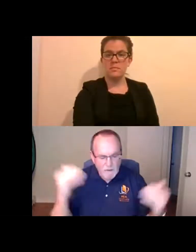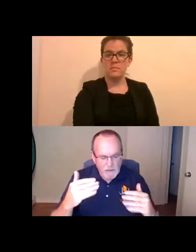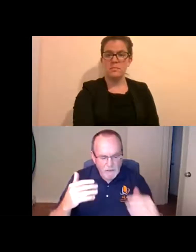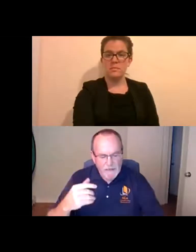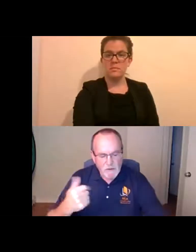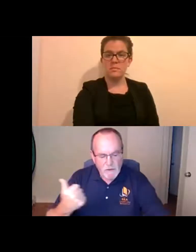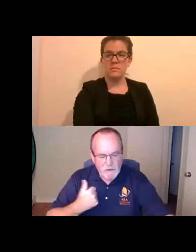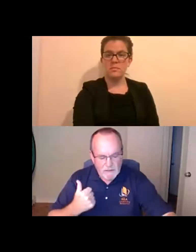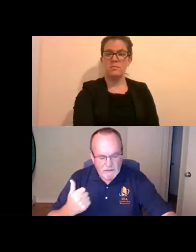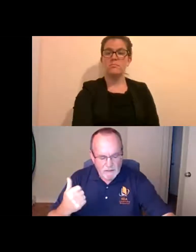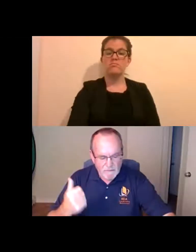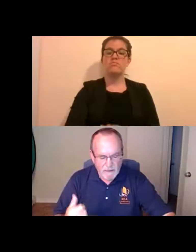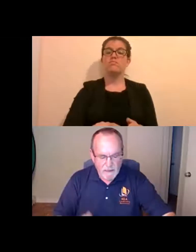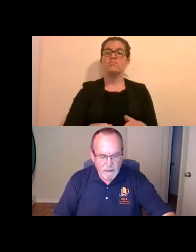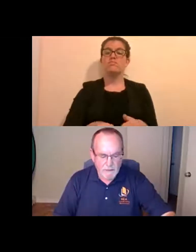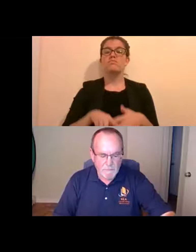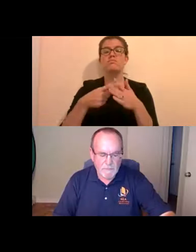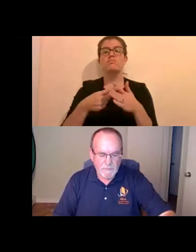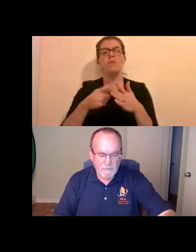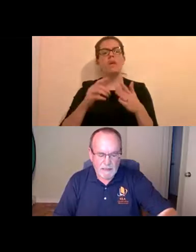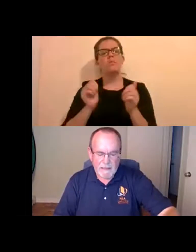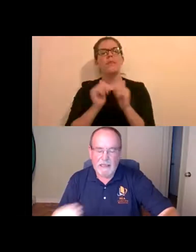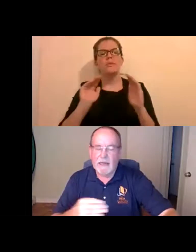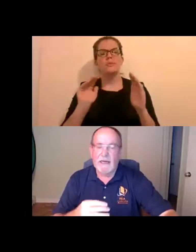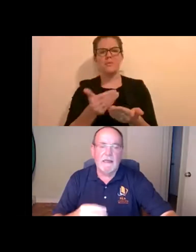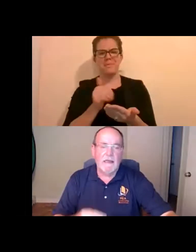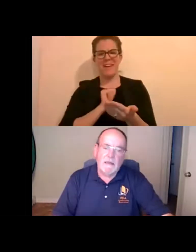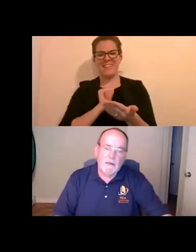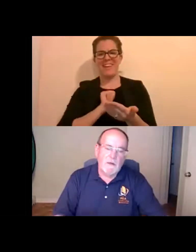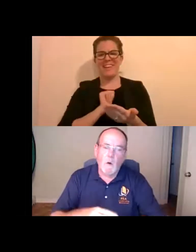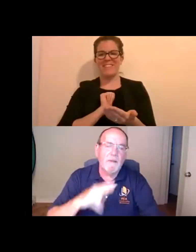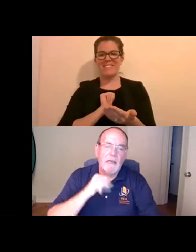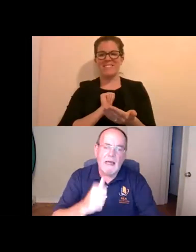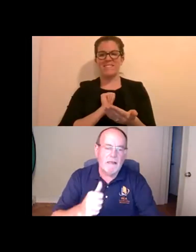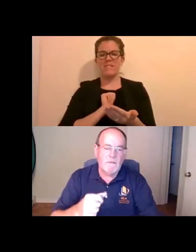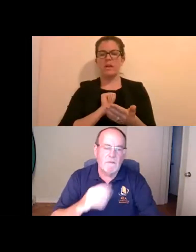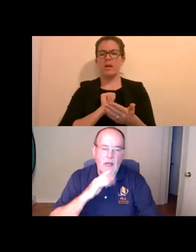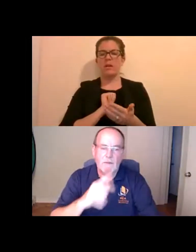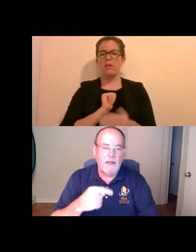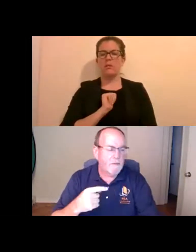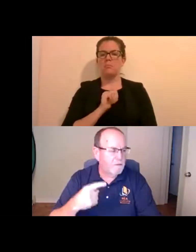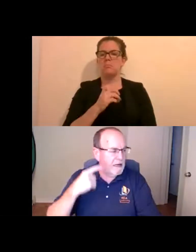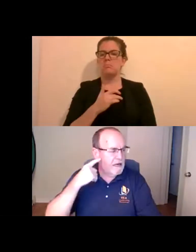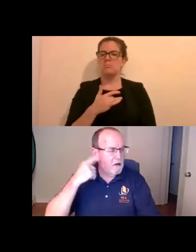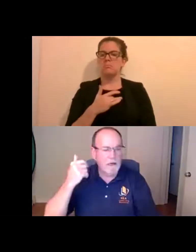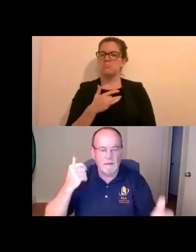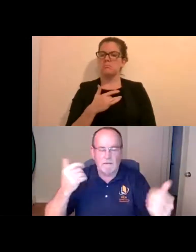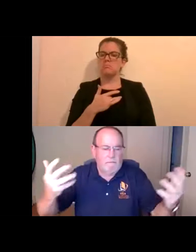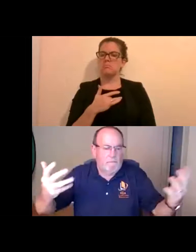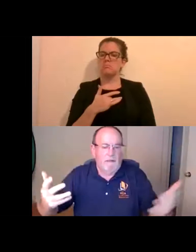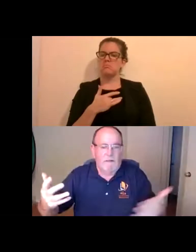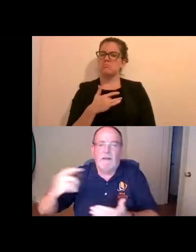Okay, I want to start by introducing myself. And again, I would normally not talk about my